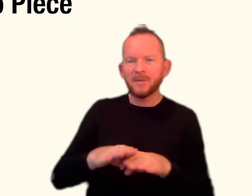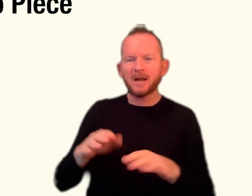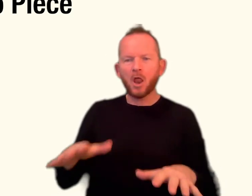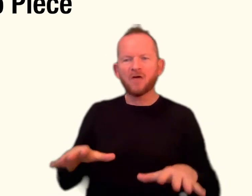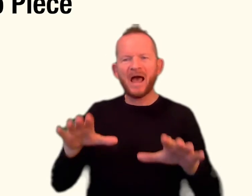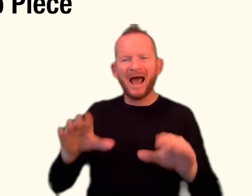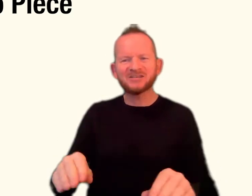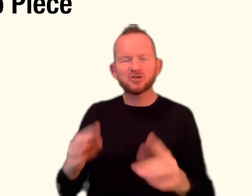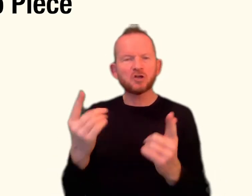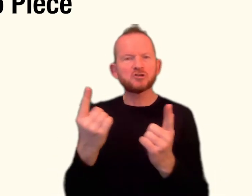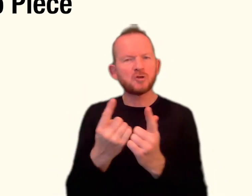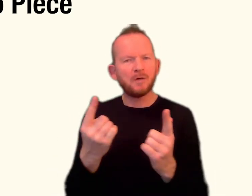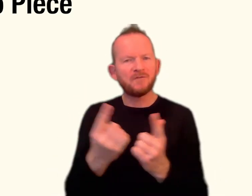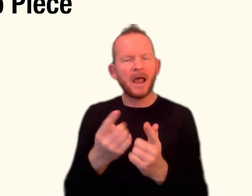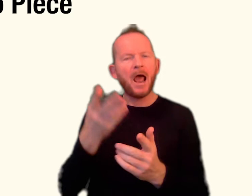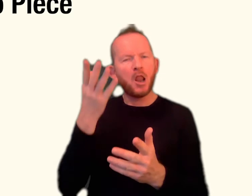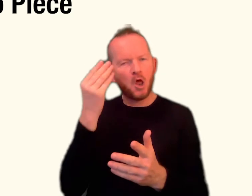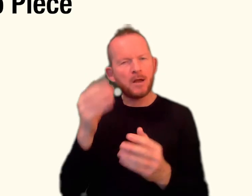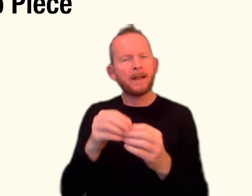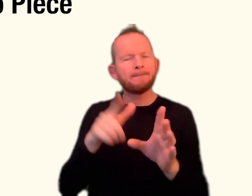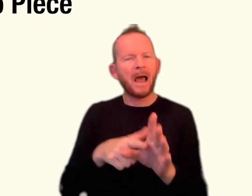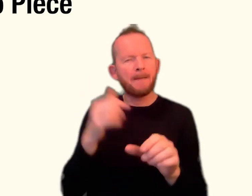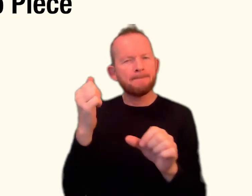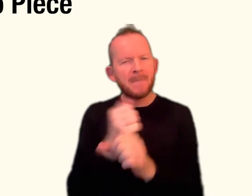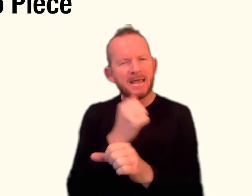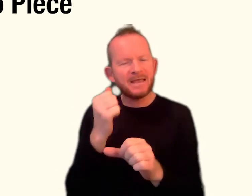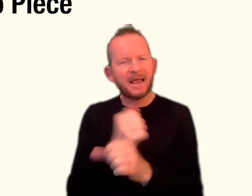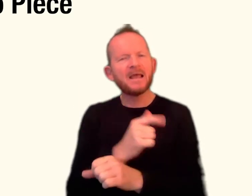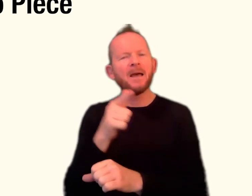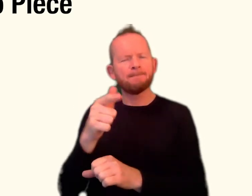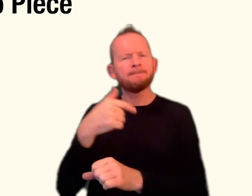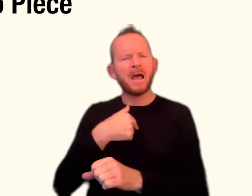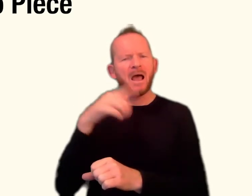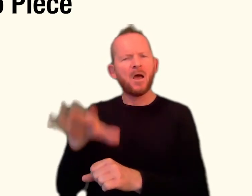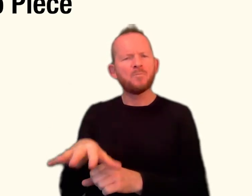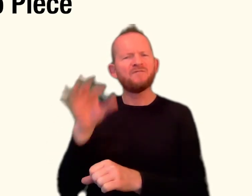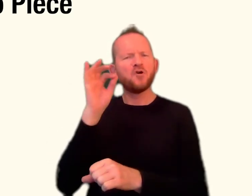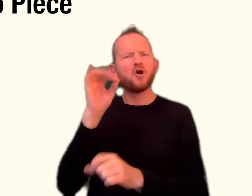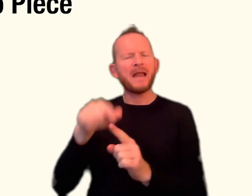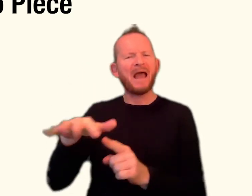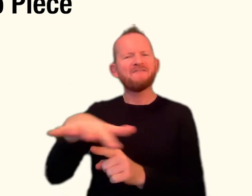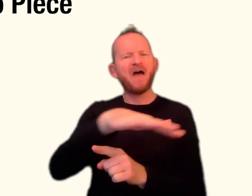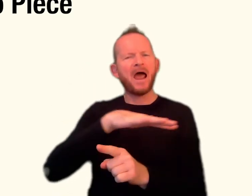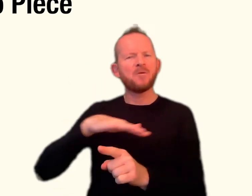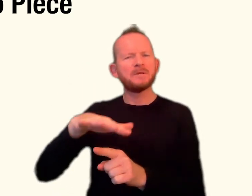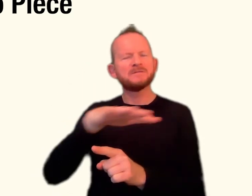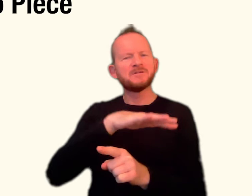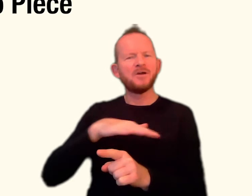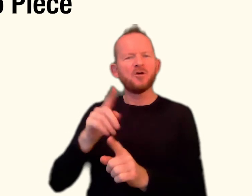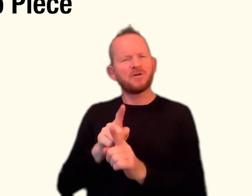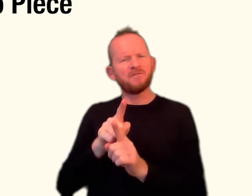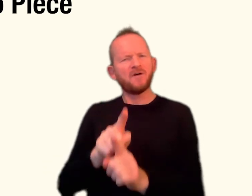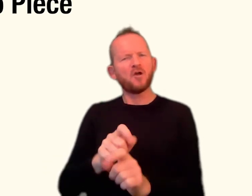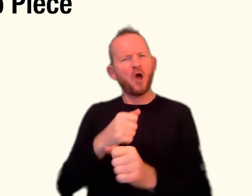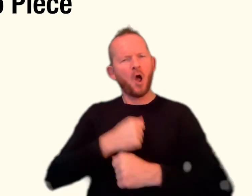hands-on stuff and learning by making. I think that would be my preferred environment, where you could follow your